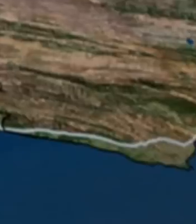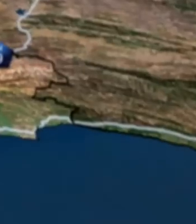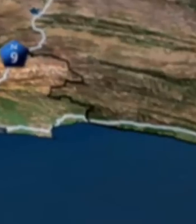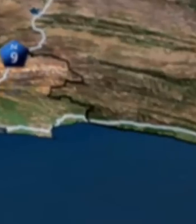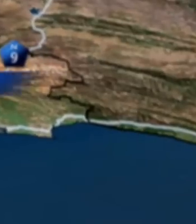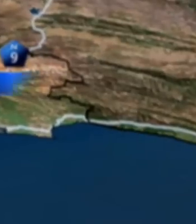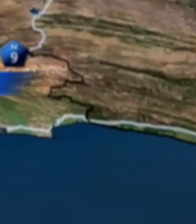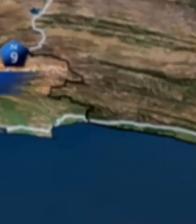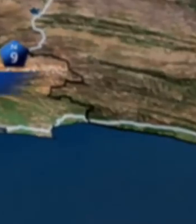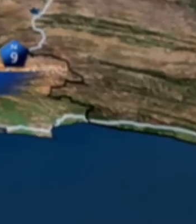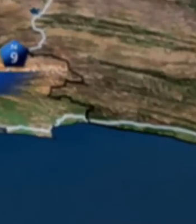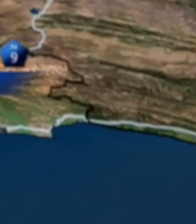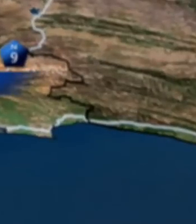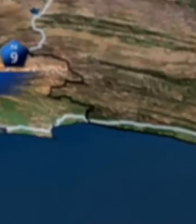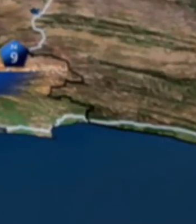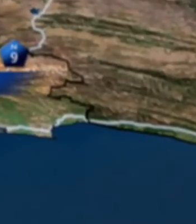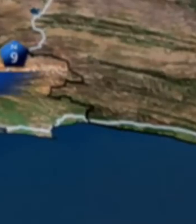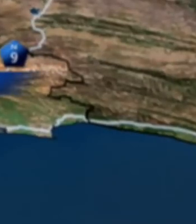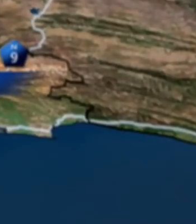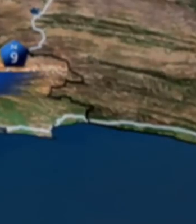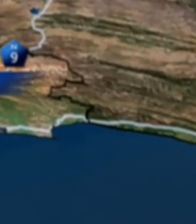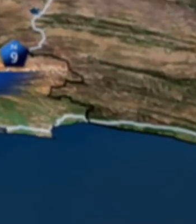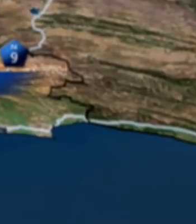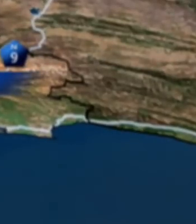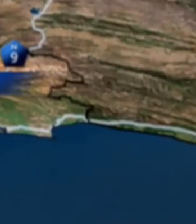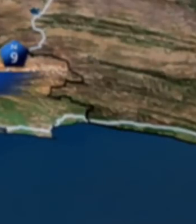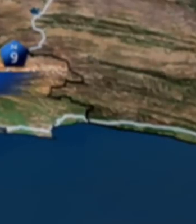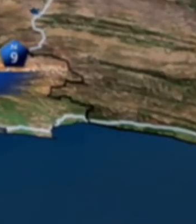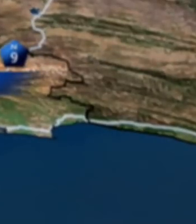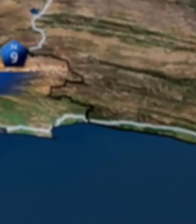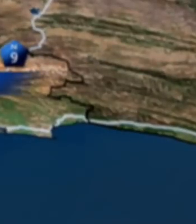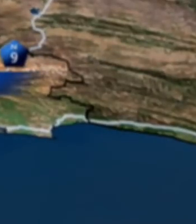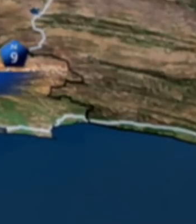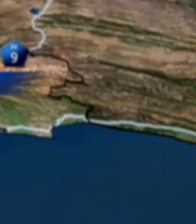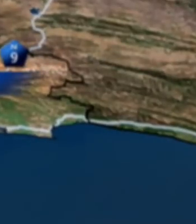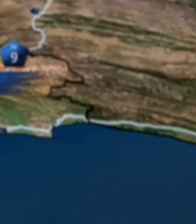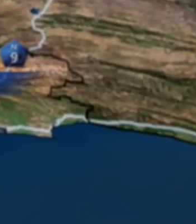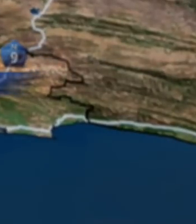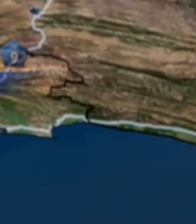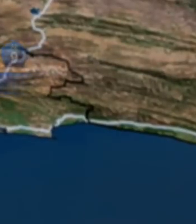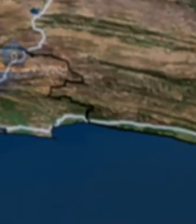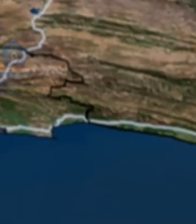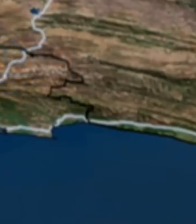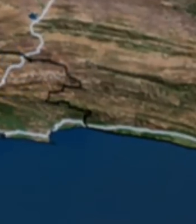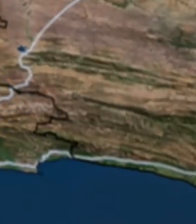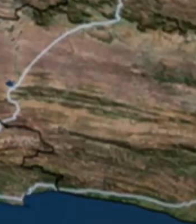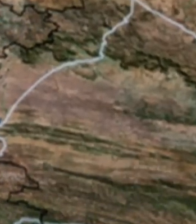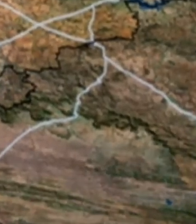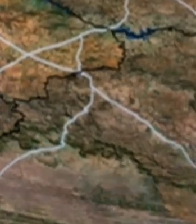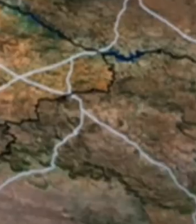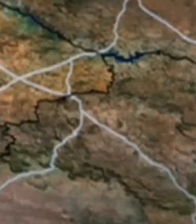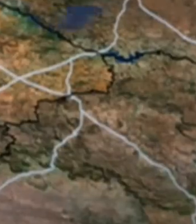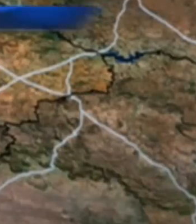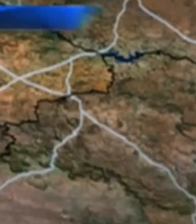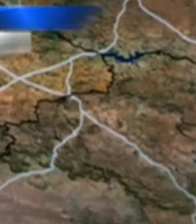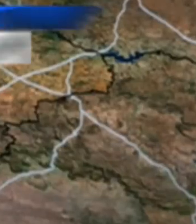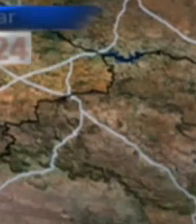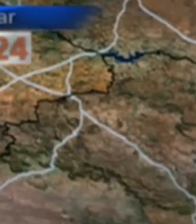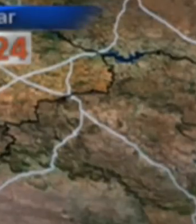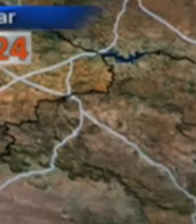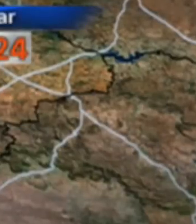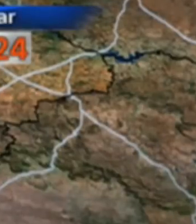a mabedi ho pakang ro tla hlopole a re shebile hona ka Linksback ho tla tswela ka Worcester ke sa le bana ka Beaufort le teng hlokomedi re tla tshetse fela he